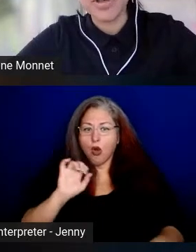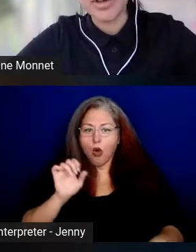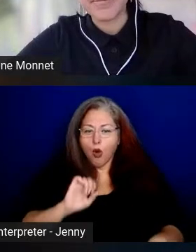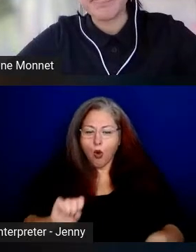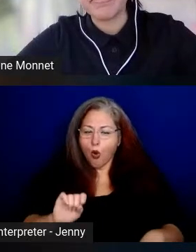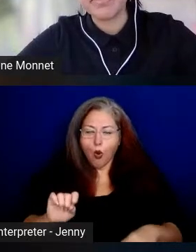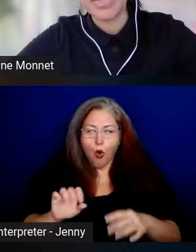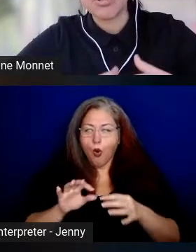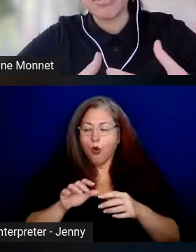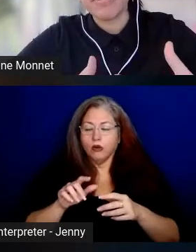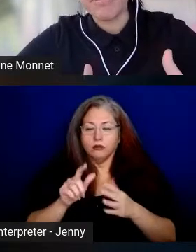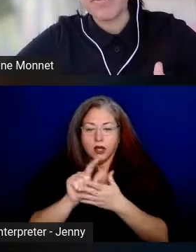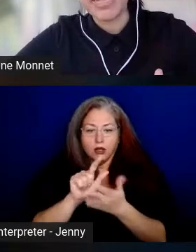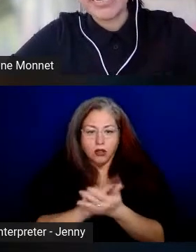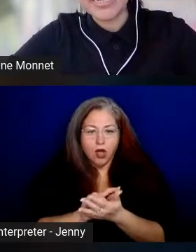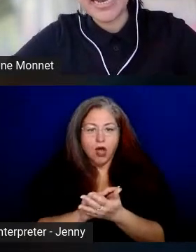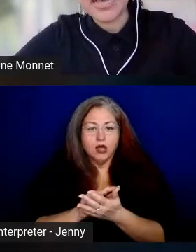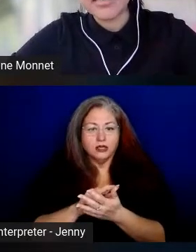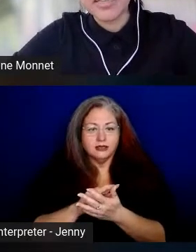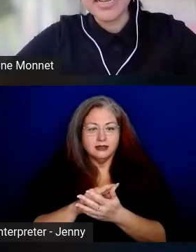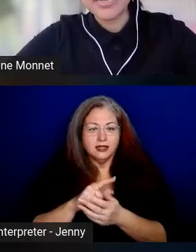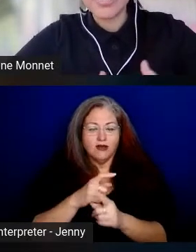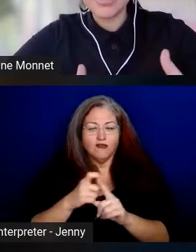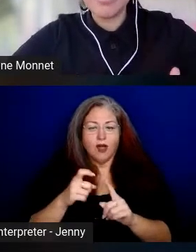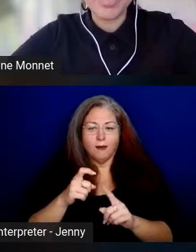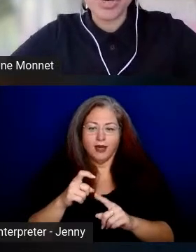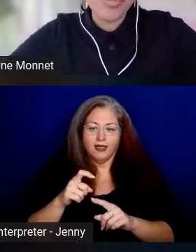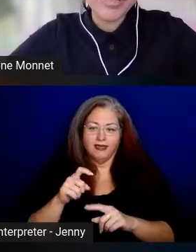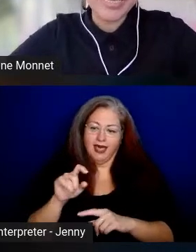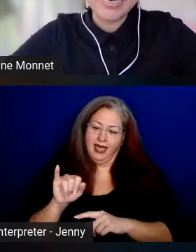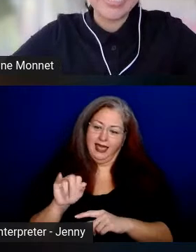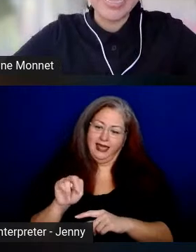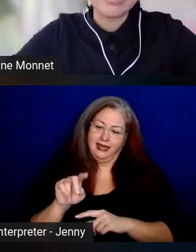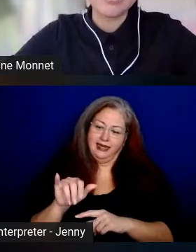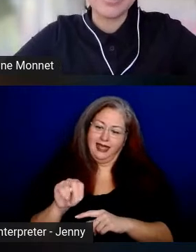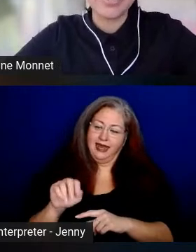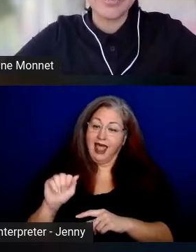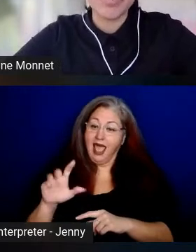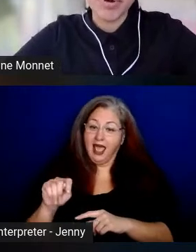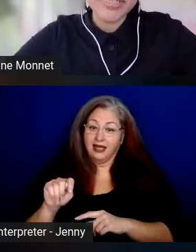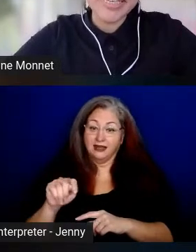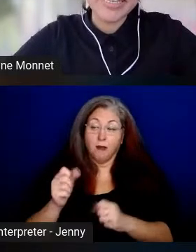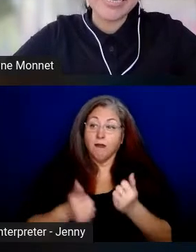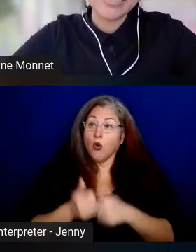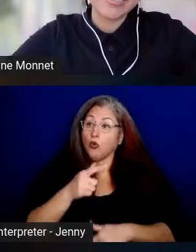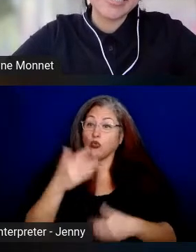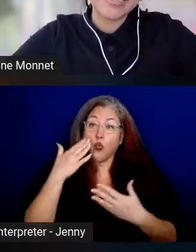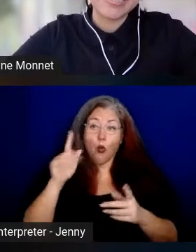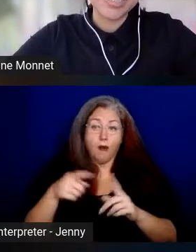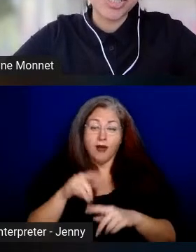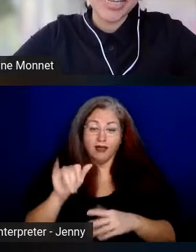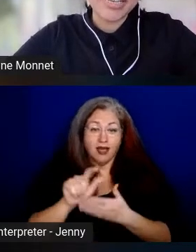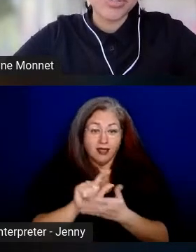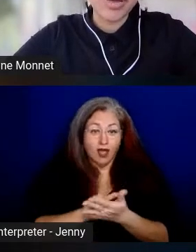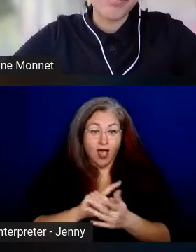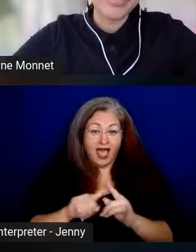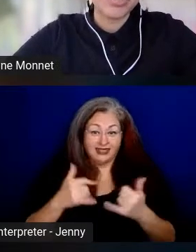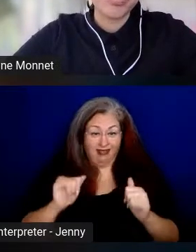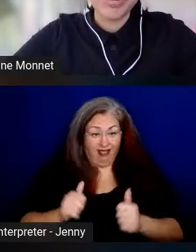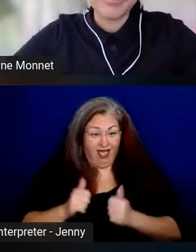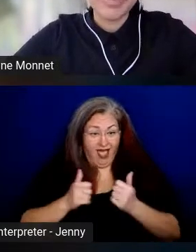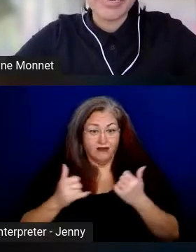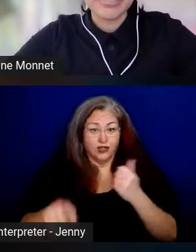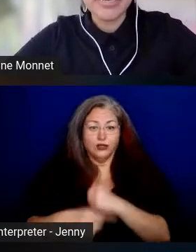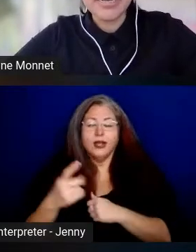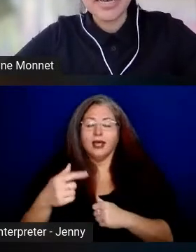laws that are from the Indian Act. They didn't even know what the Indian Act was and that it still existed today. So I wanted